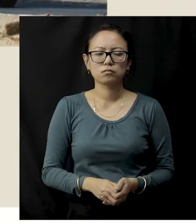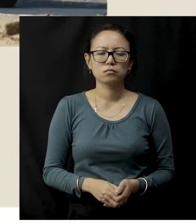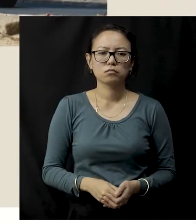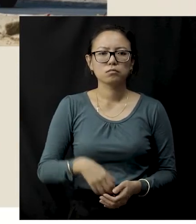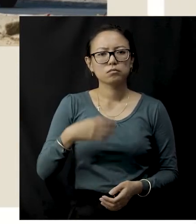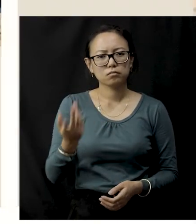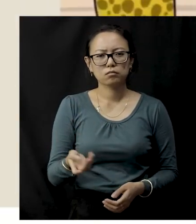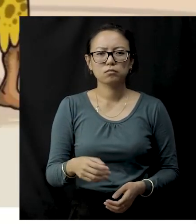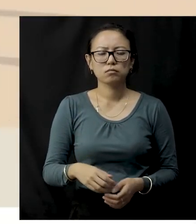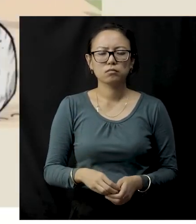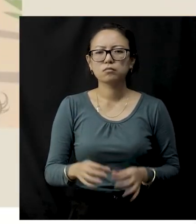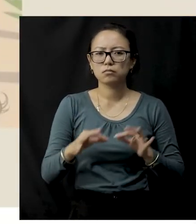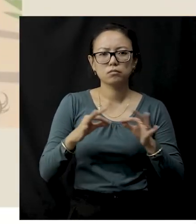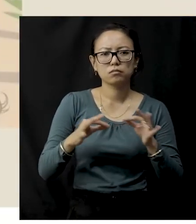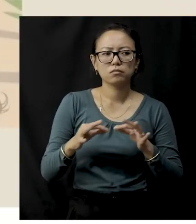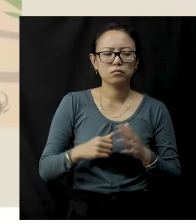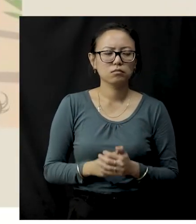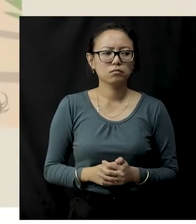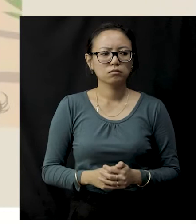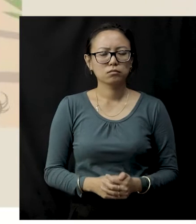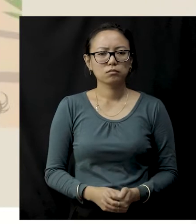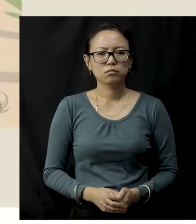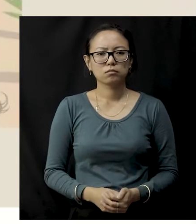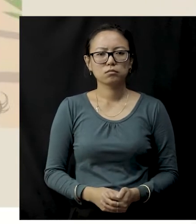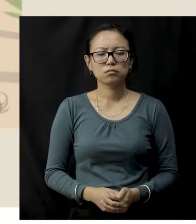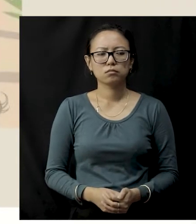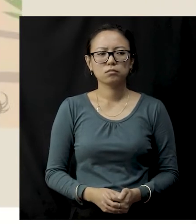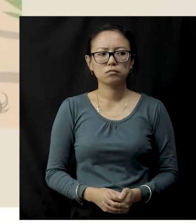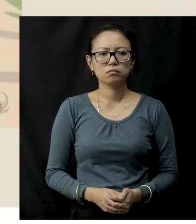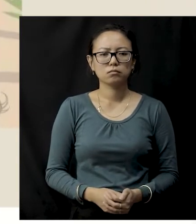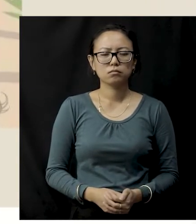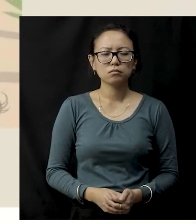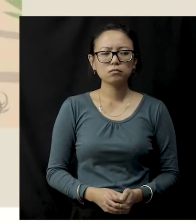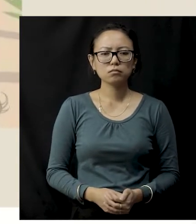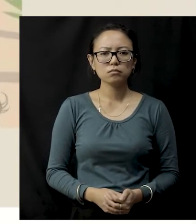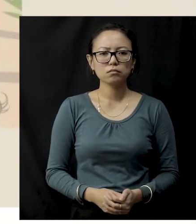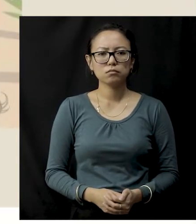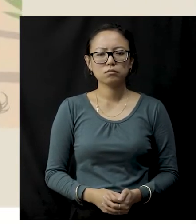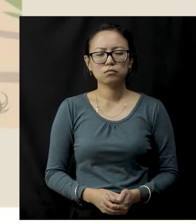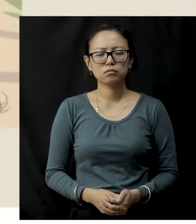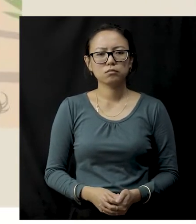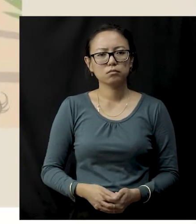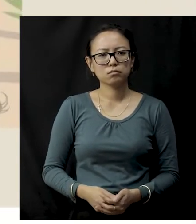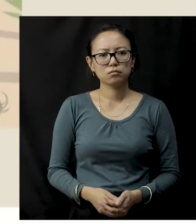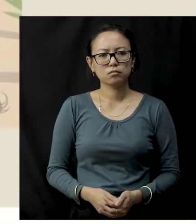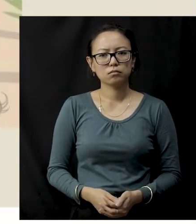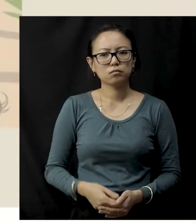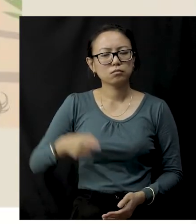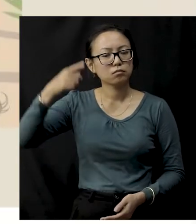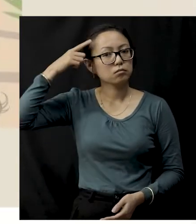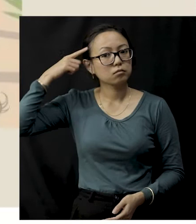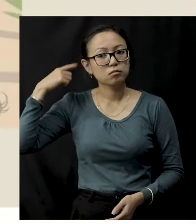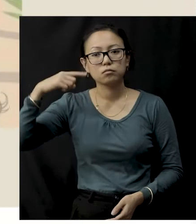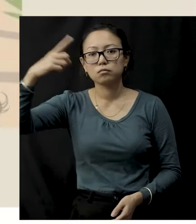pictures. Okay, let me go back again. So how wheel was